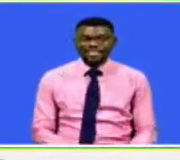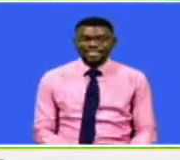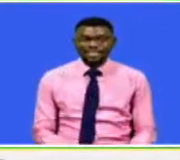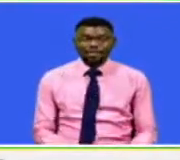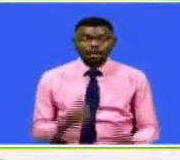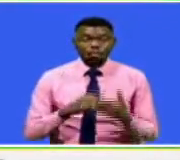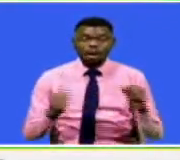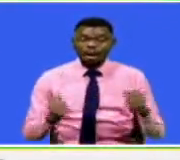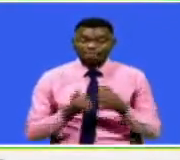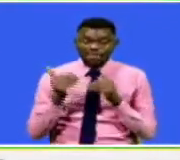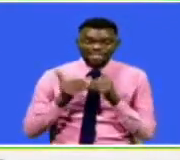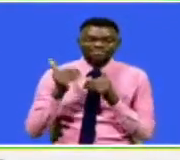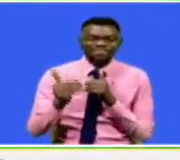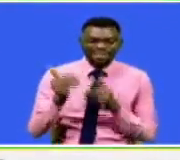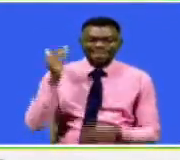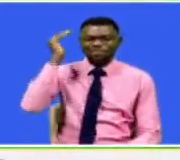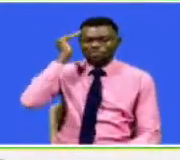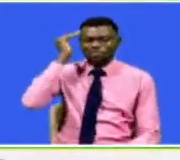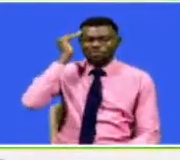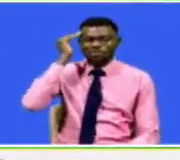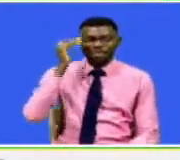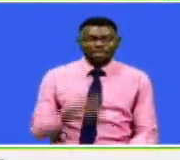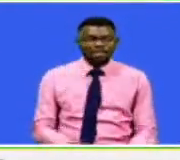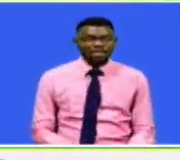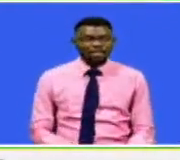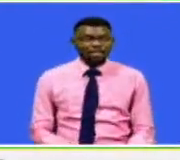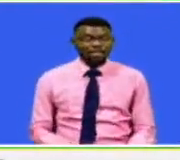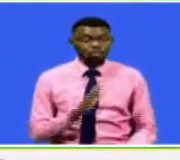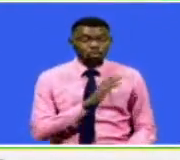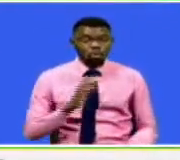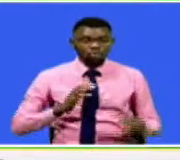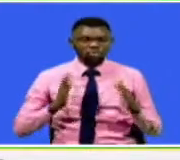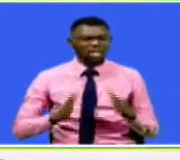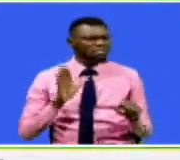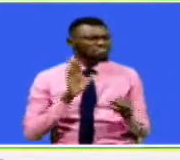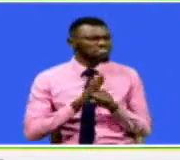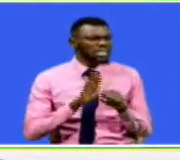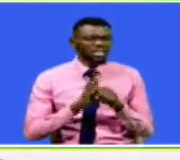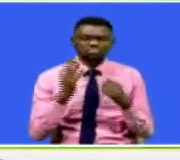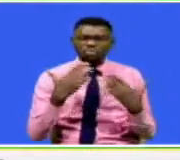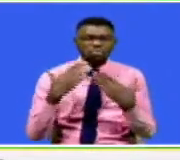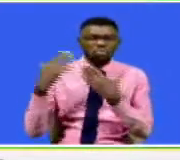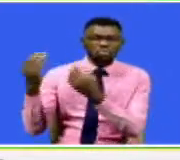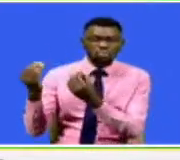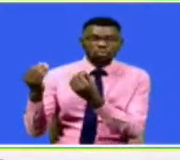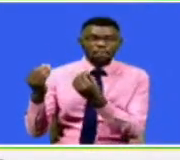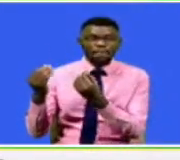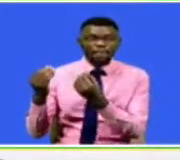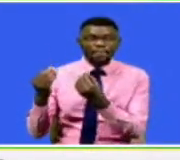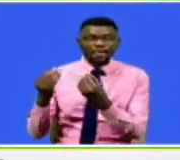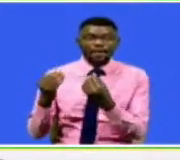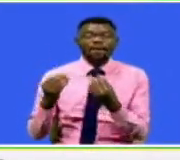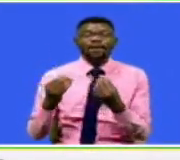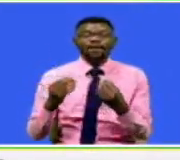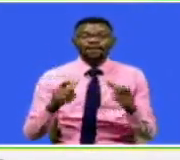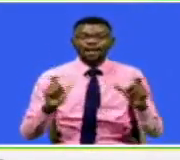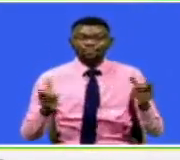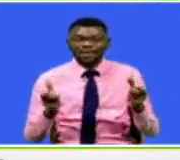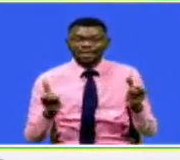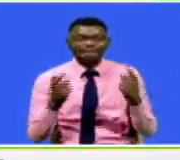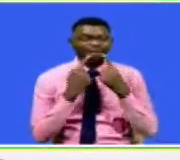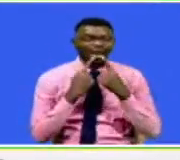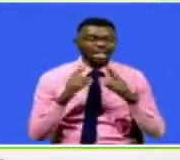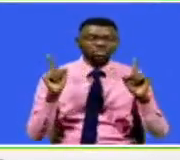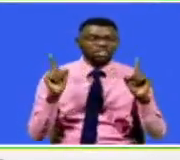what happened next. A majority of the commissioners walked out and held a press conference where they